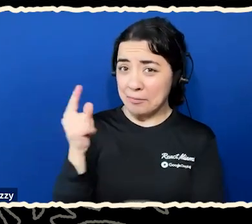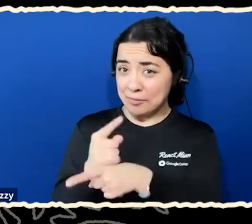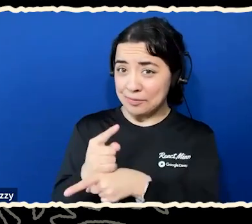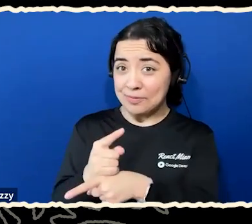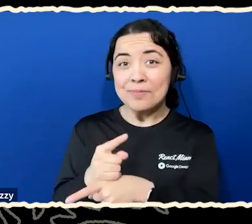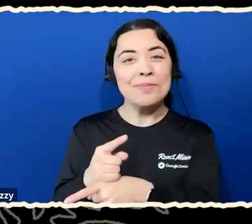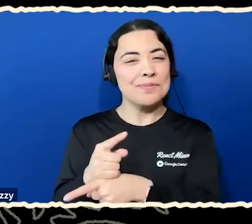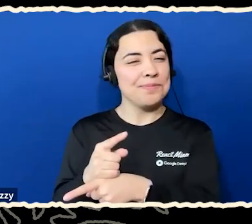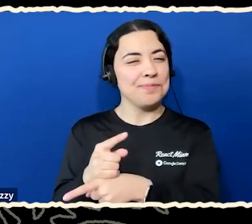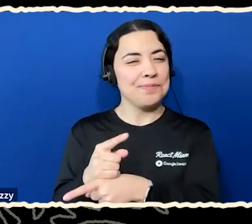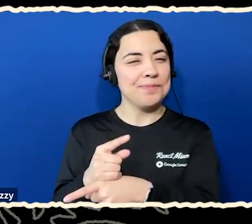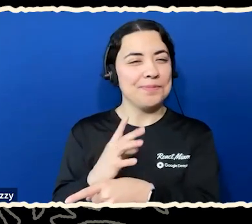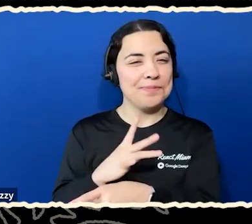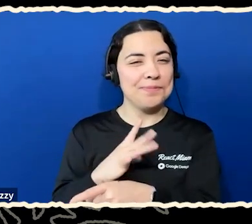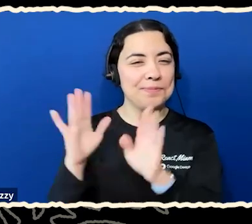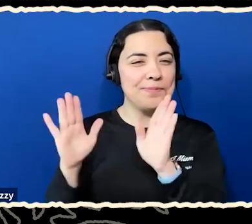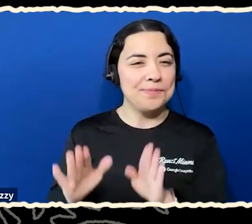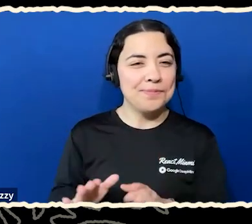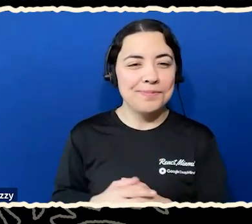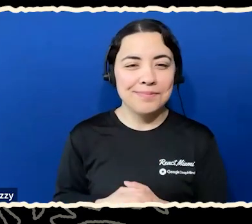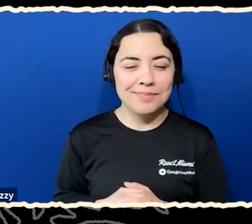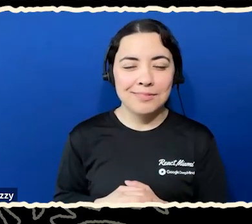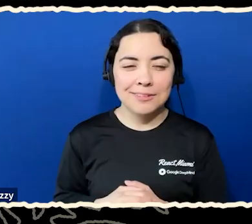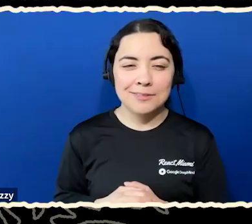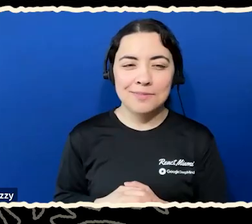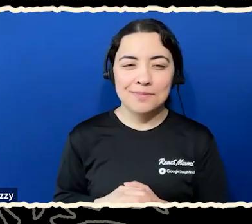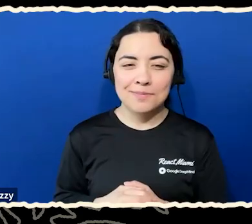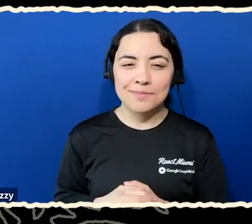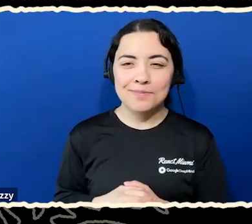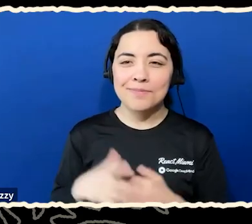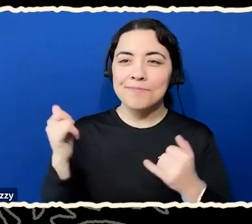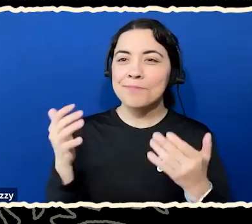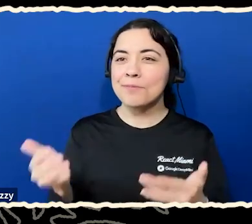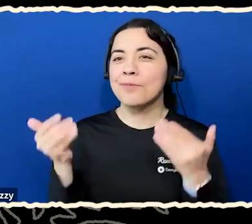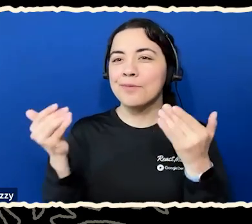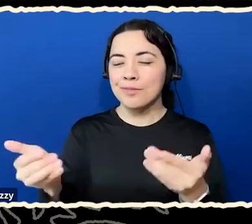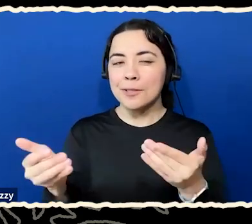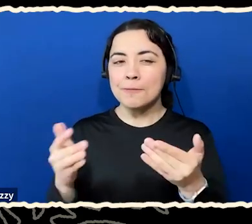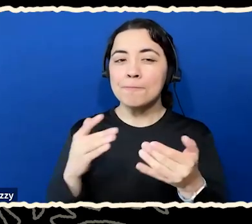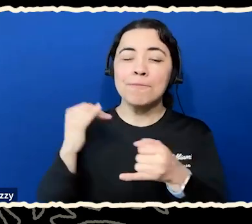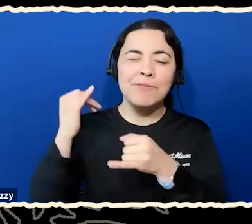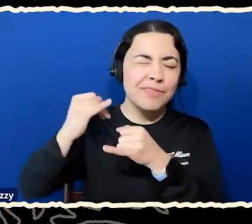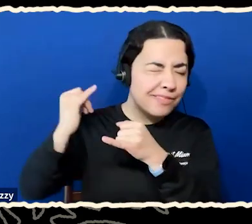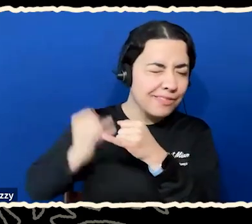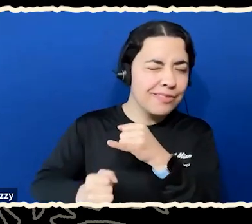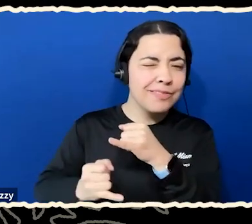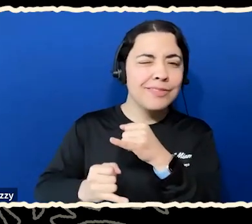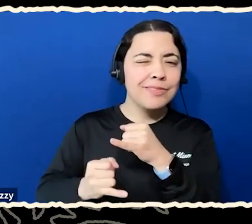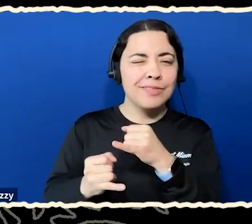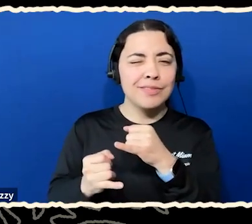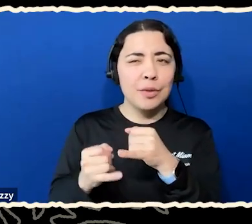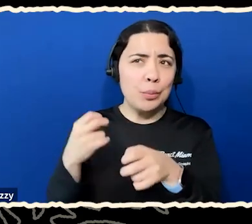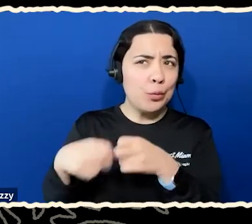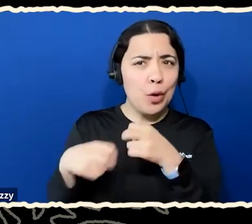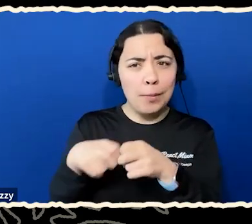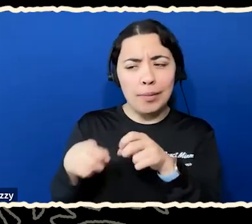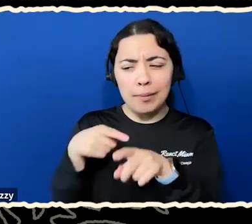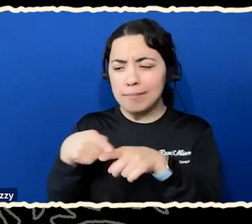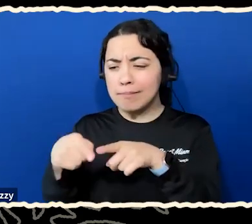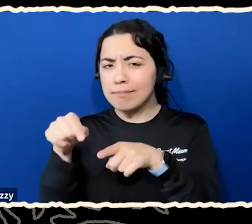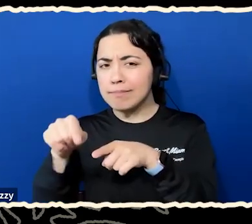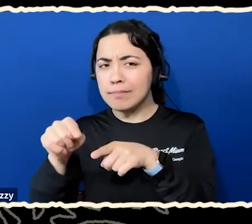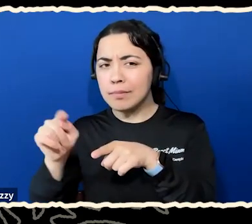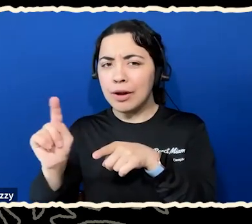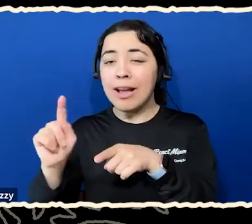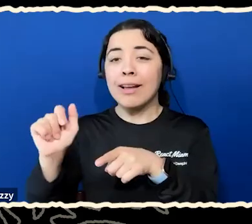cool. OK, so yeah, let's move on to our final problem area, which is the